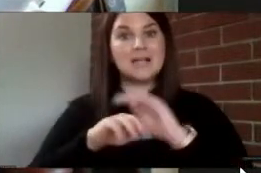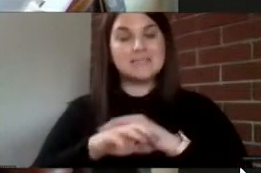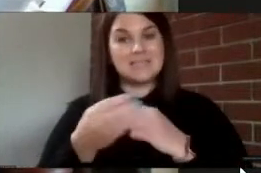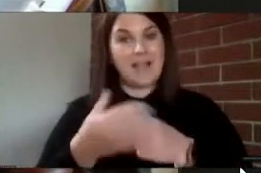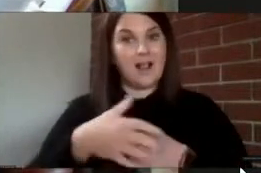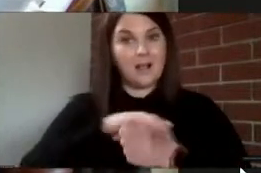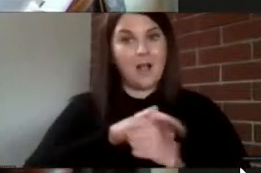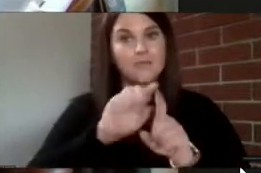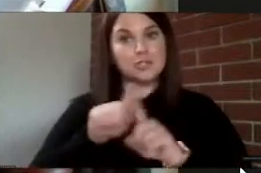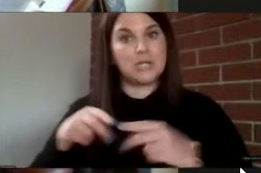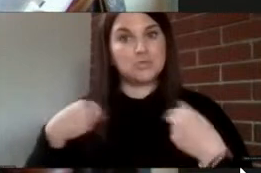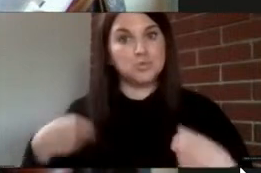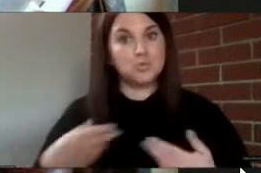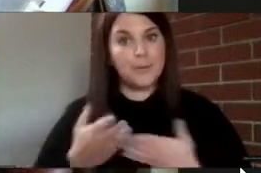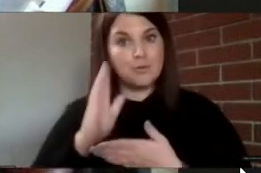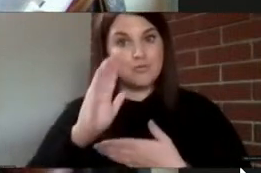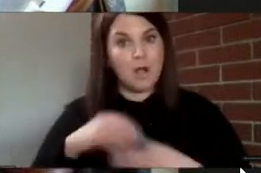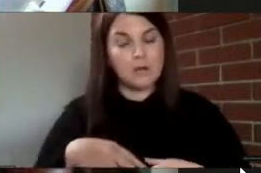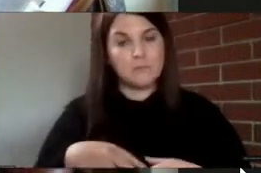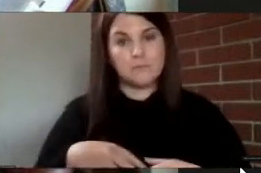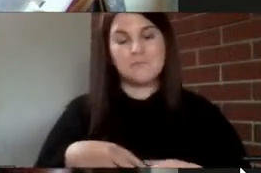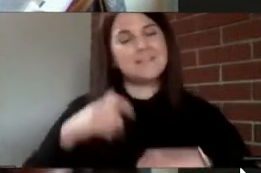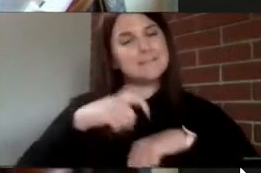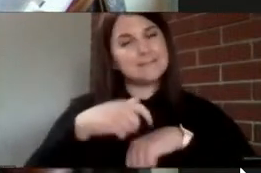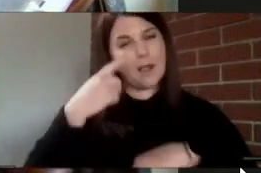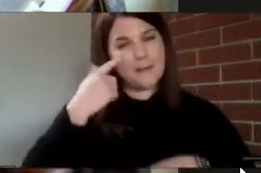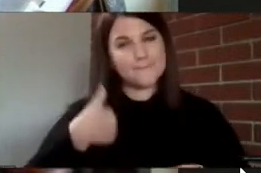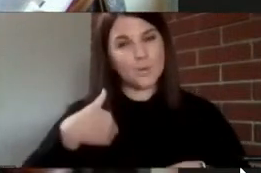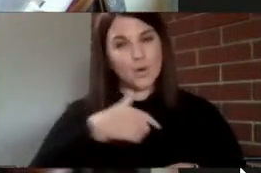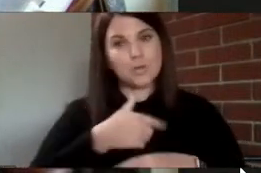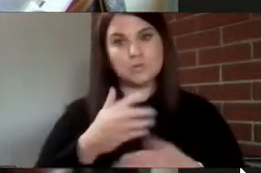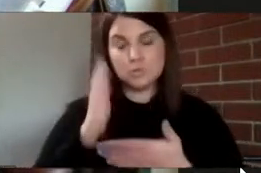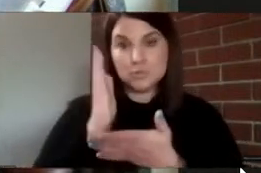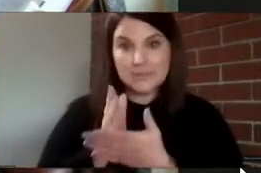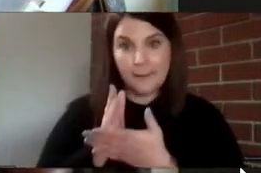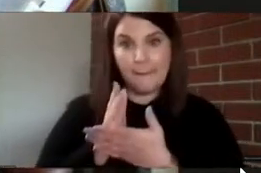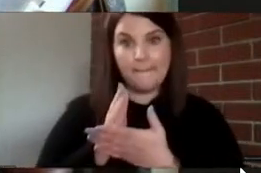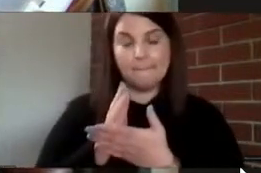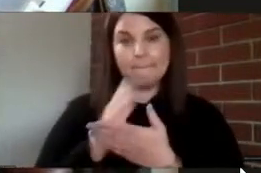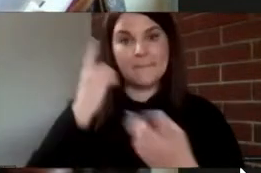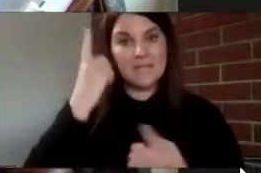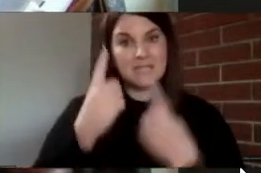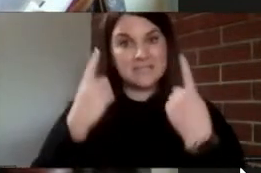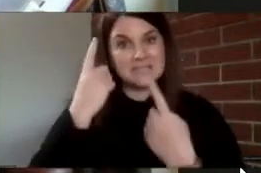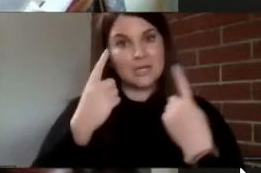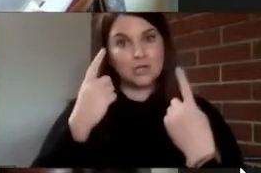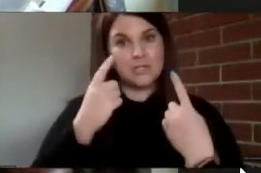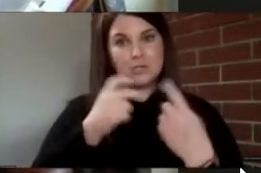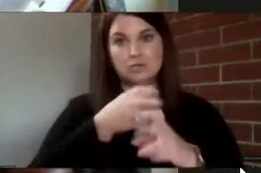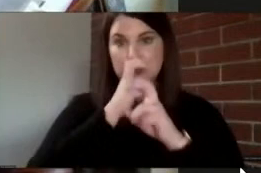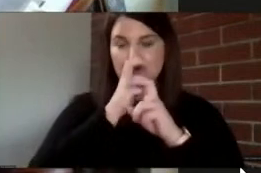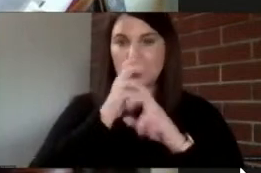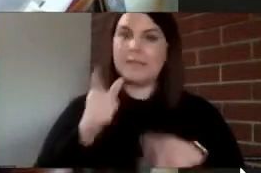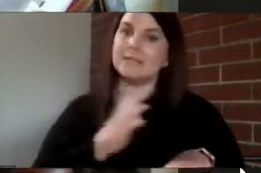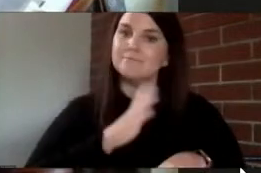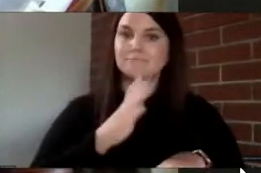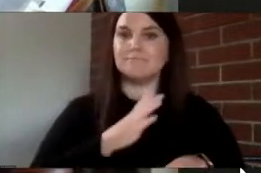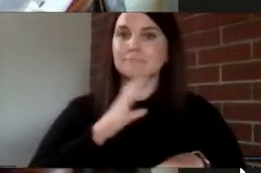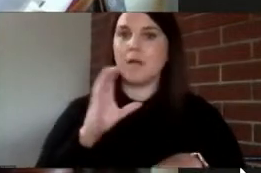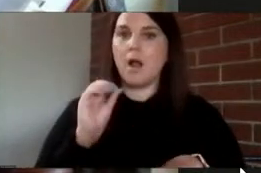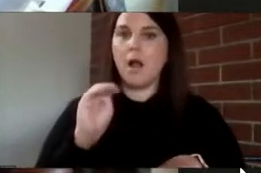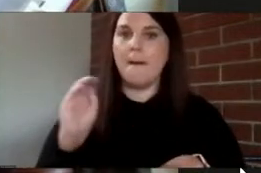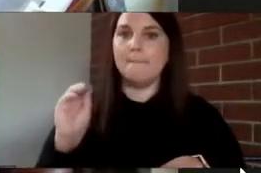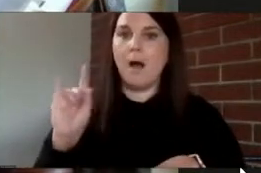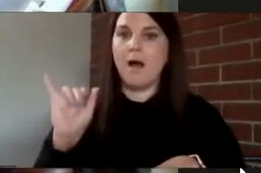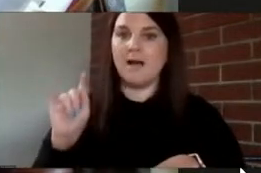coverage as a human right. It is time for us to stop considering it strictly a commodity, because as a commodity,